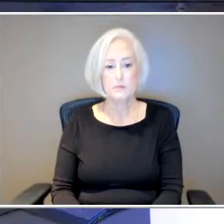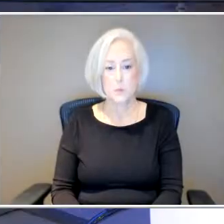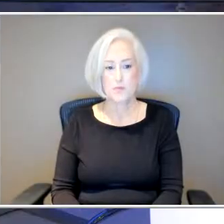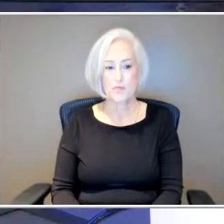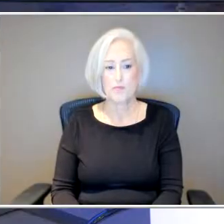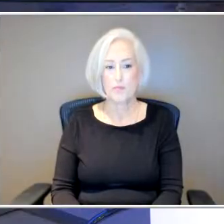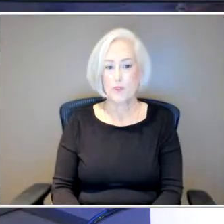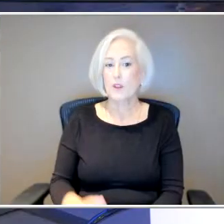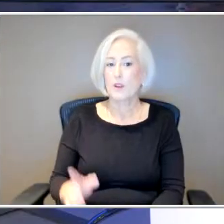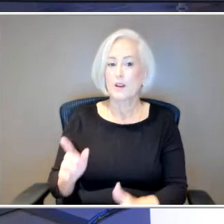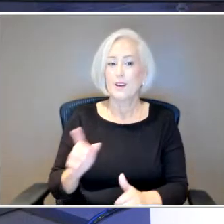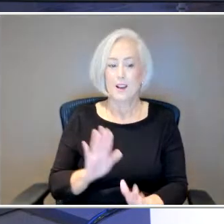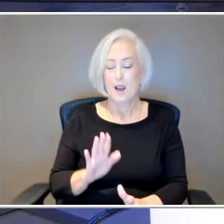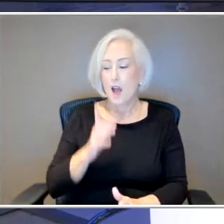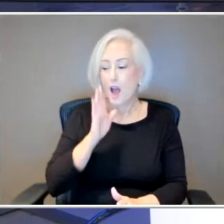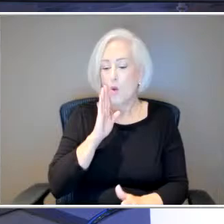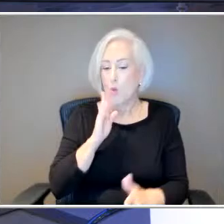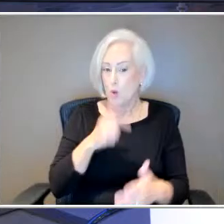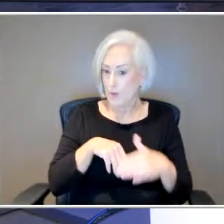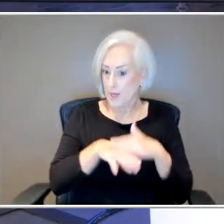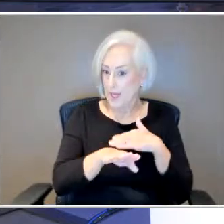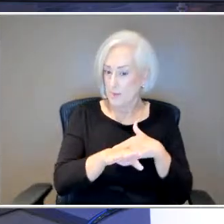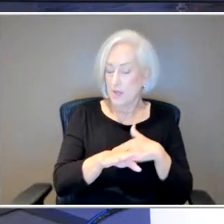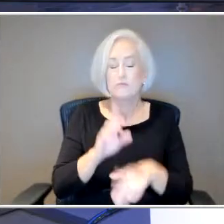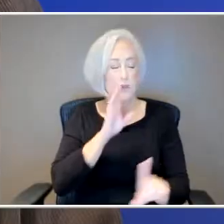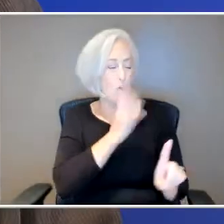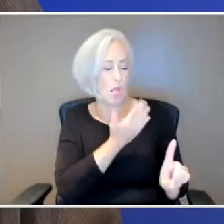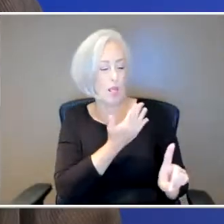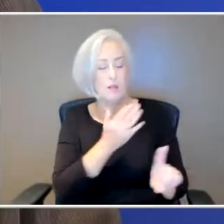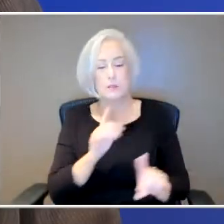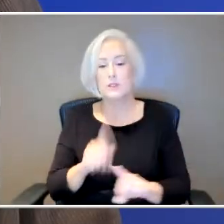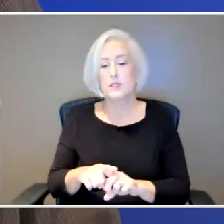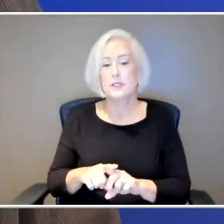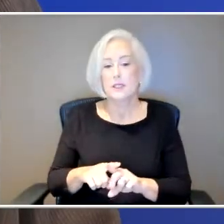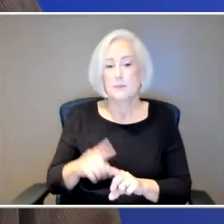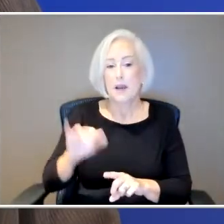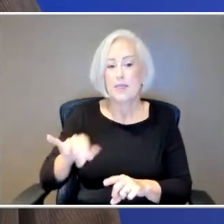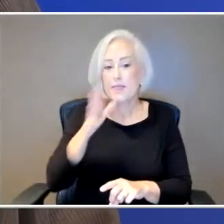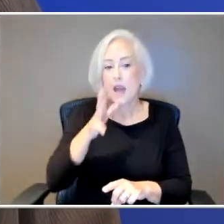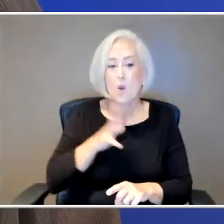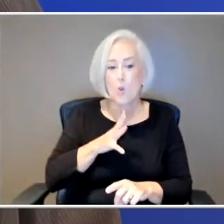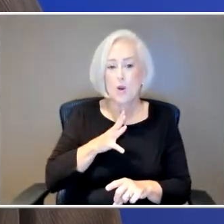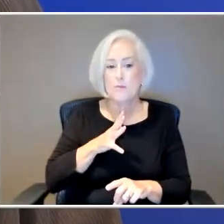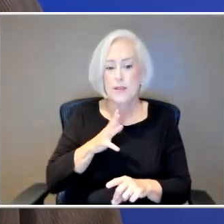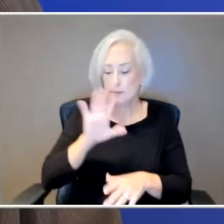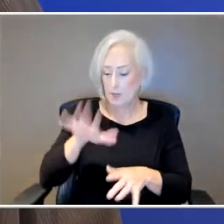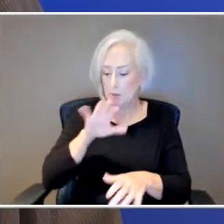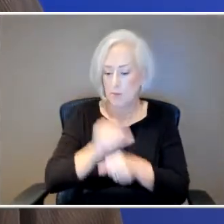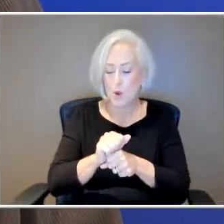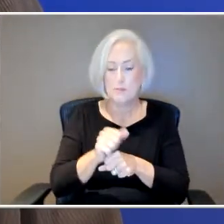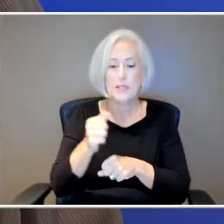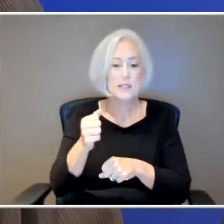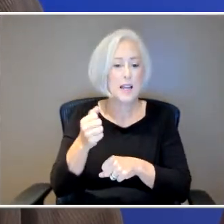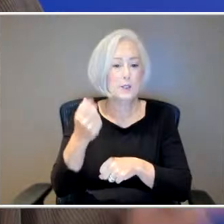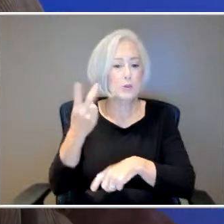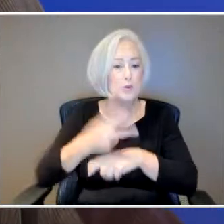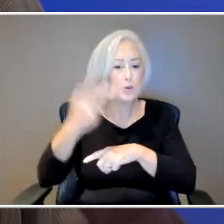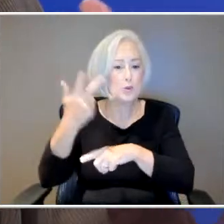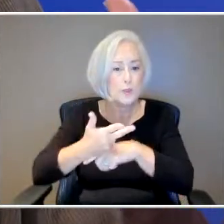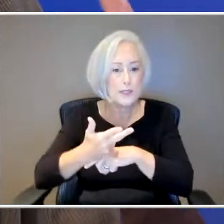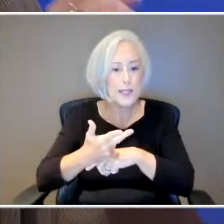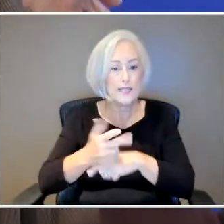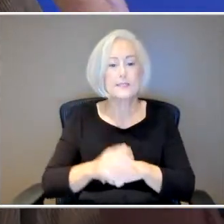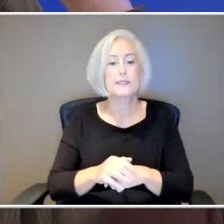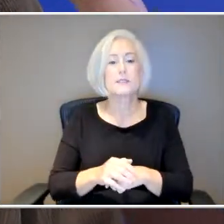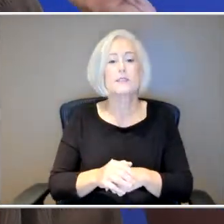in? I'm going to say that, but what I want to say is she got me in within a few days. It was perfect. Yes, and so when he